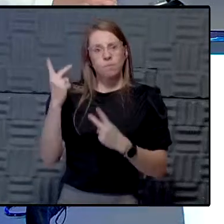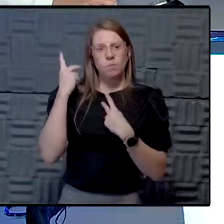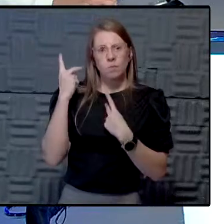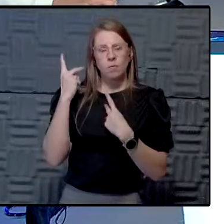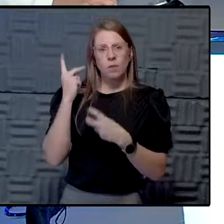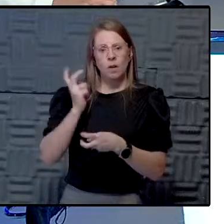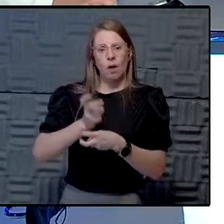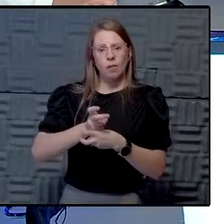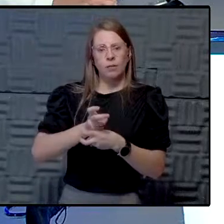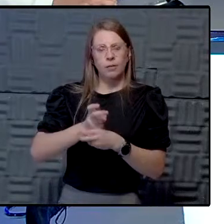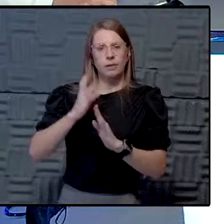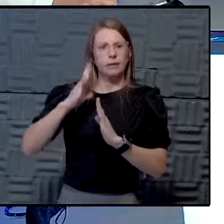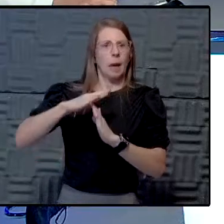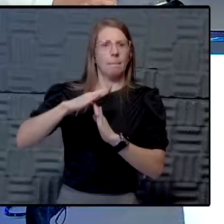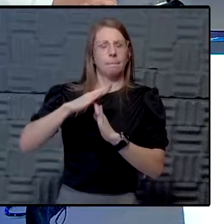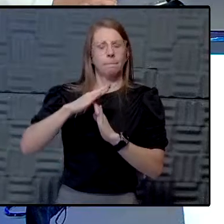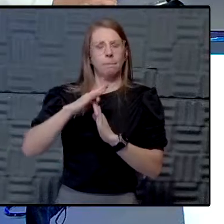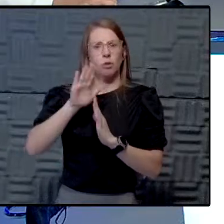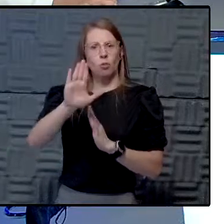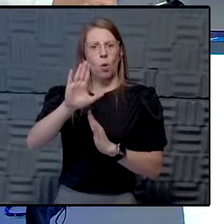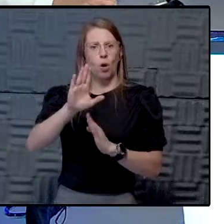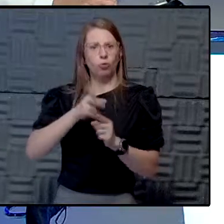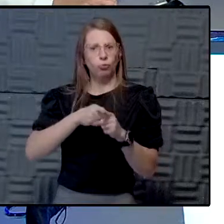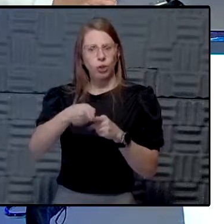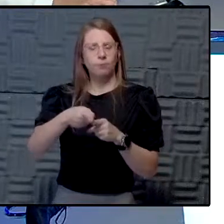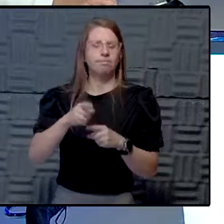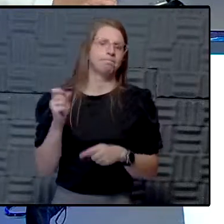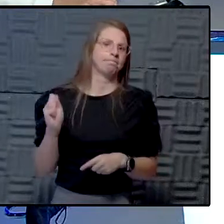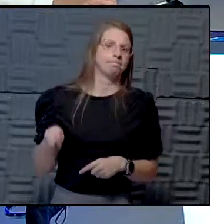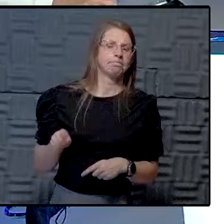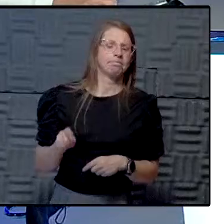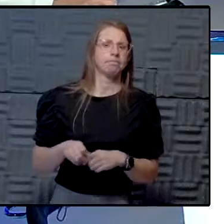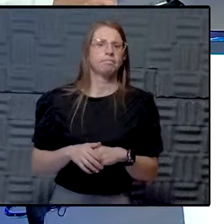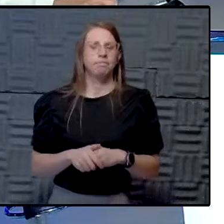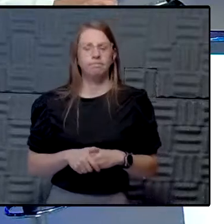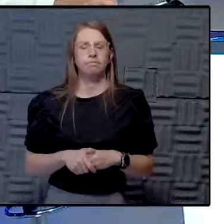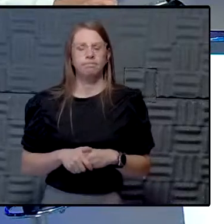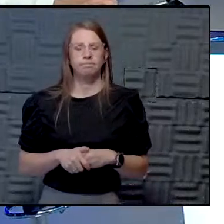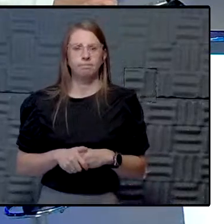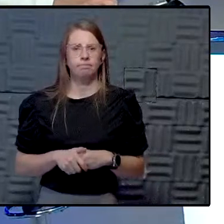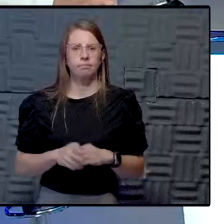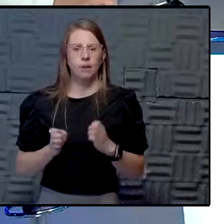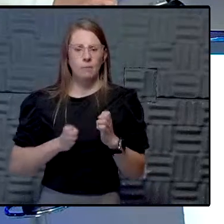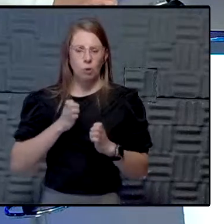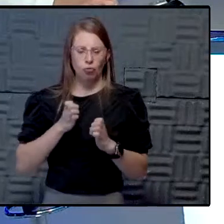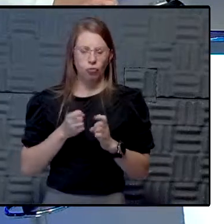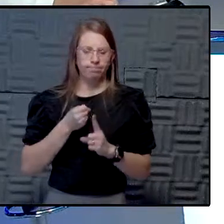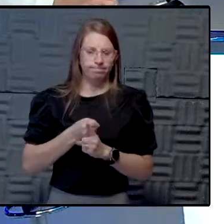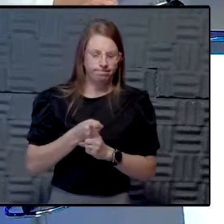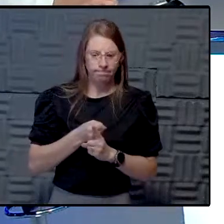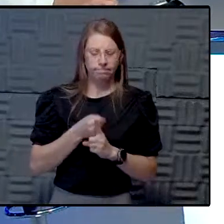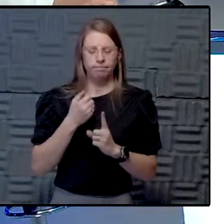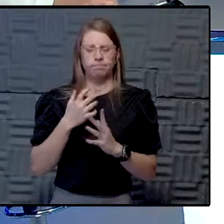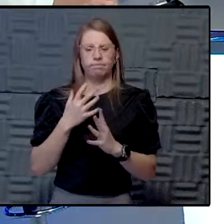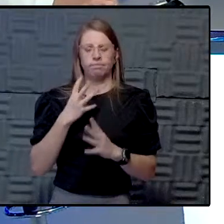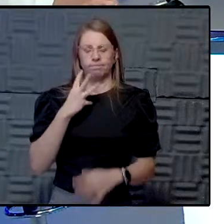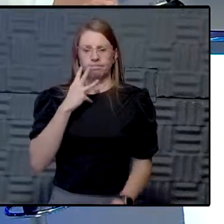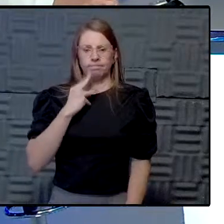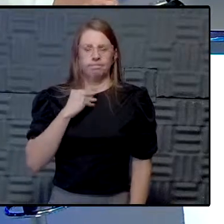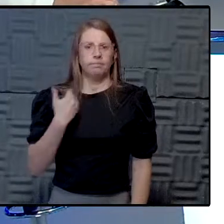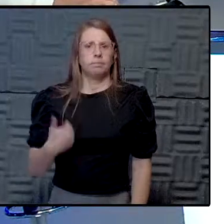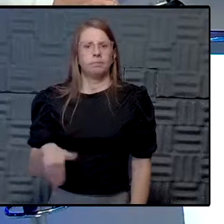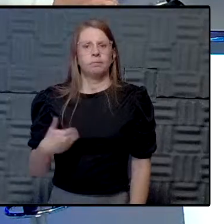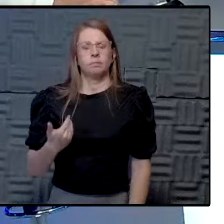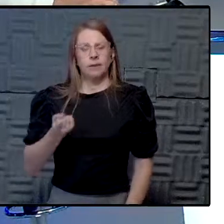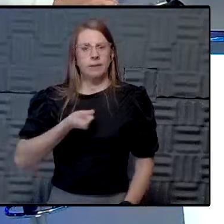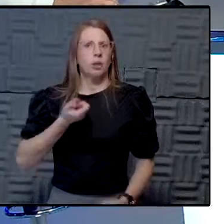your career in medicine? Without a doubt. Without a doubt. Yeah, I bet it takes an emotional and just a toll on your. It's